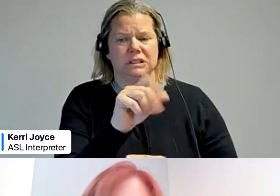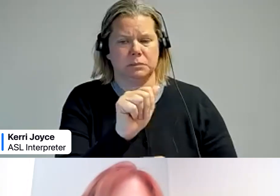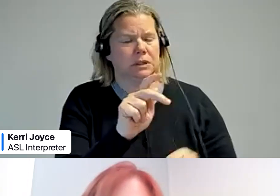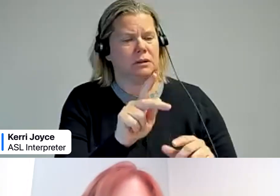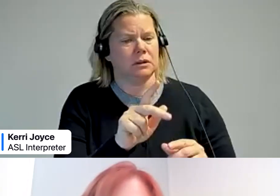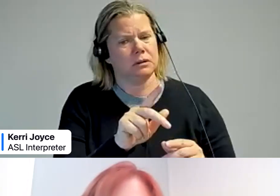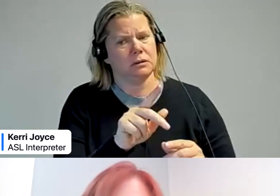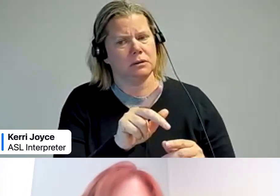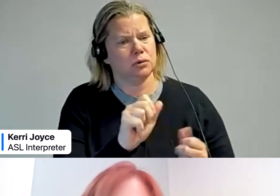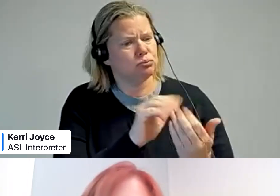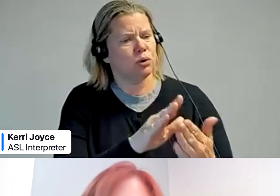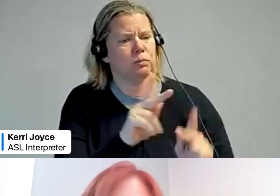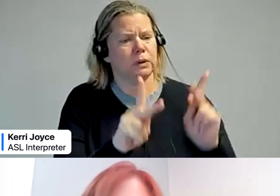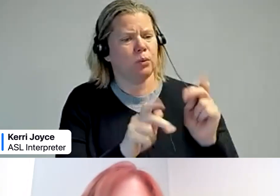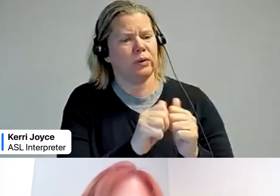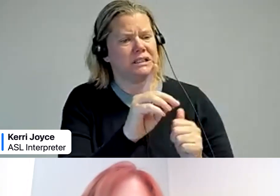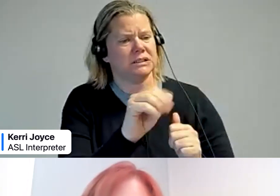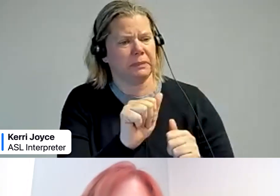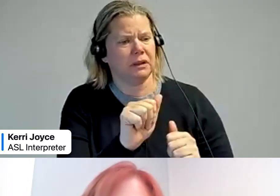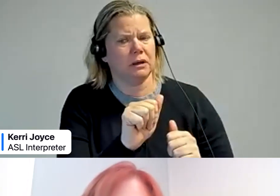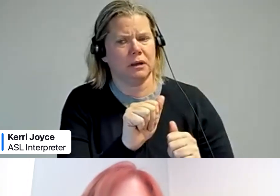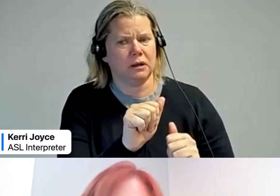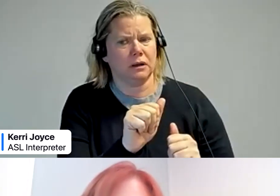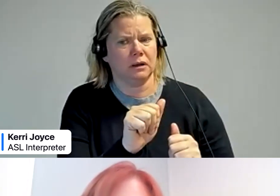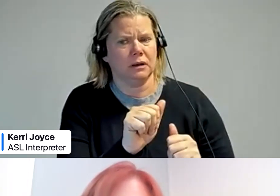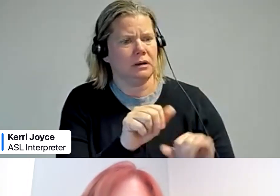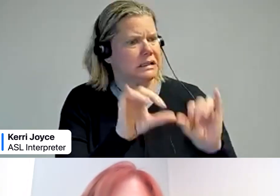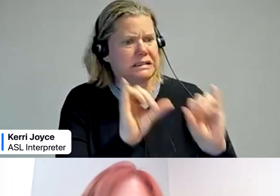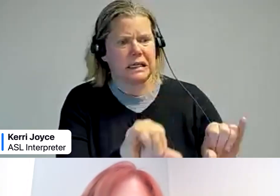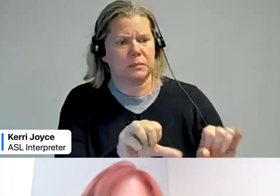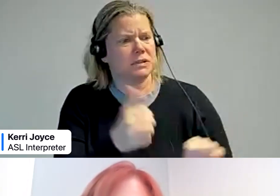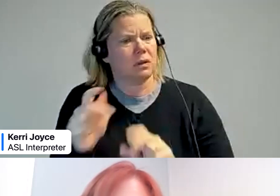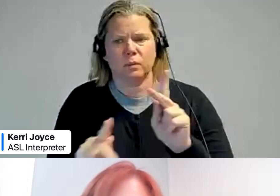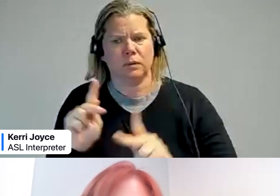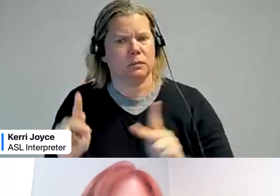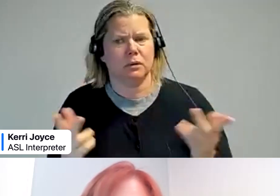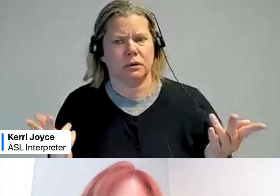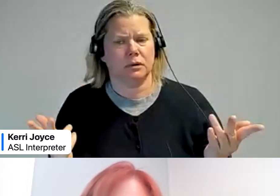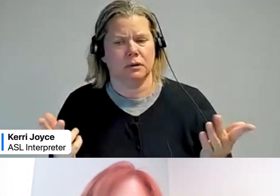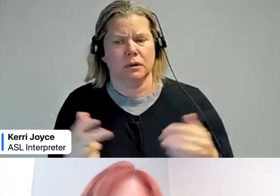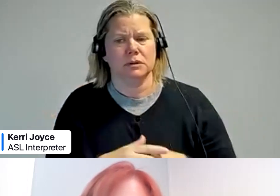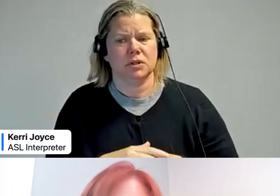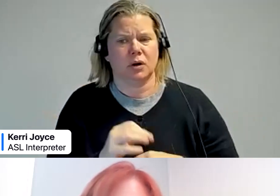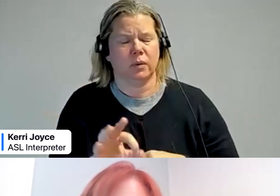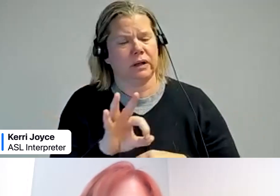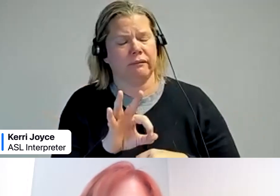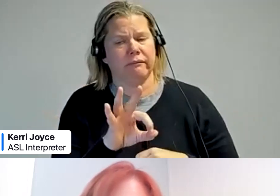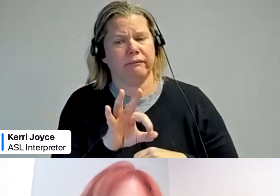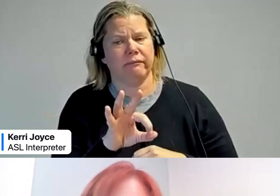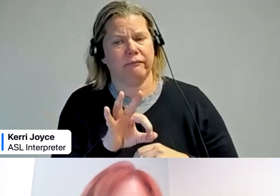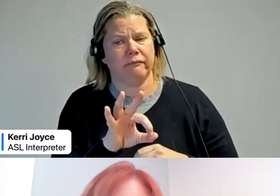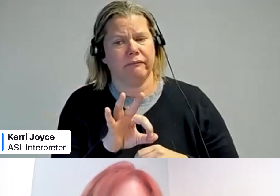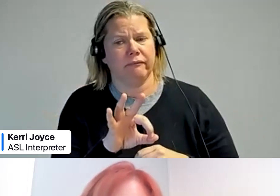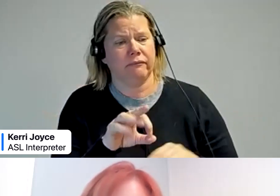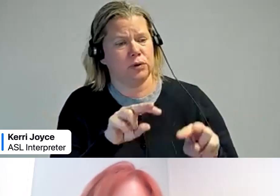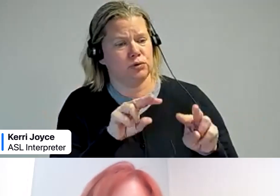disabilities differently or worse than other people. So if you treat people with a